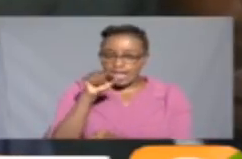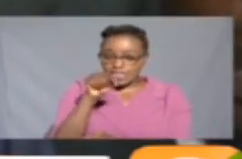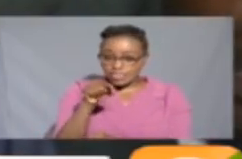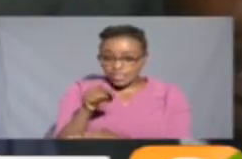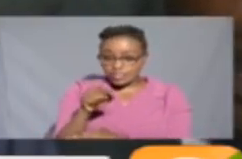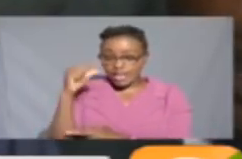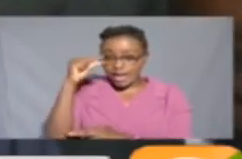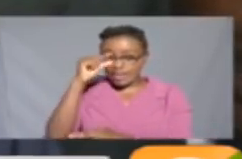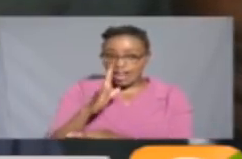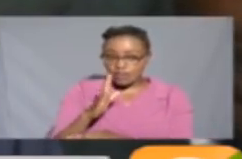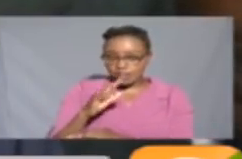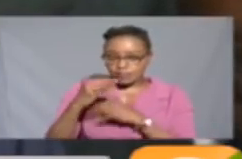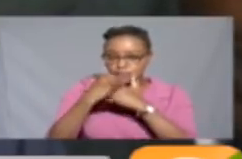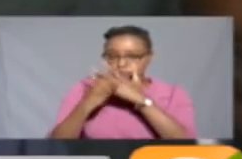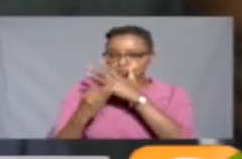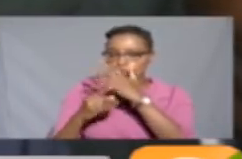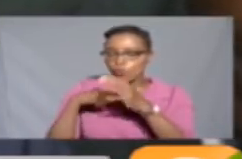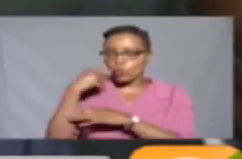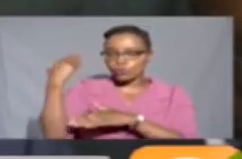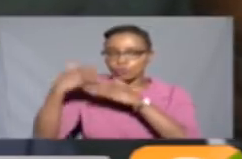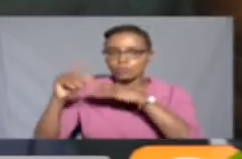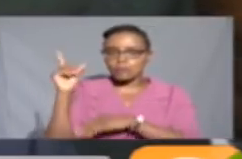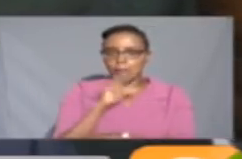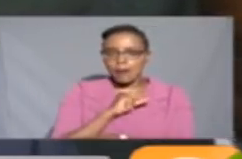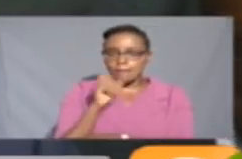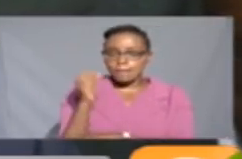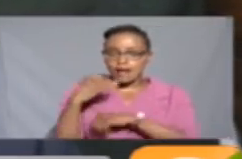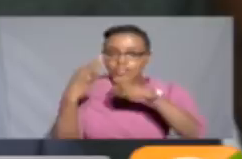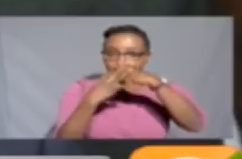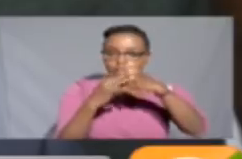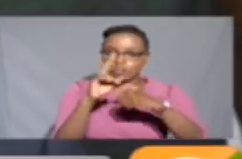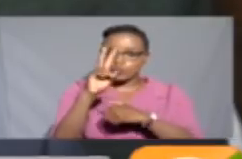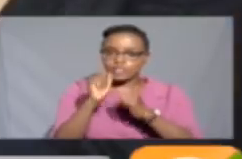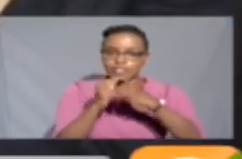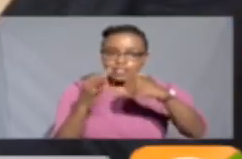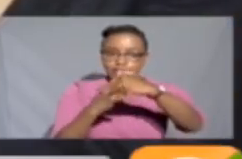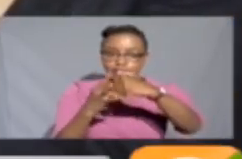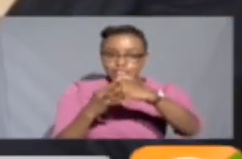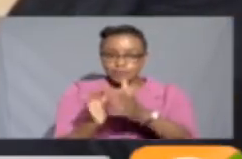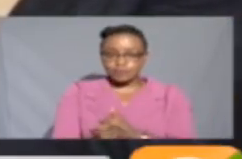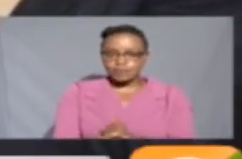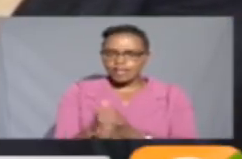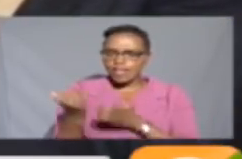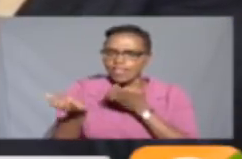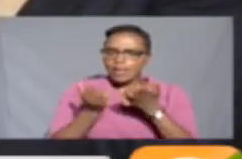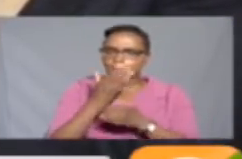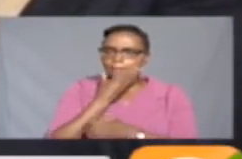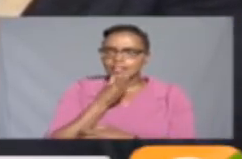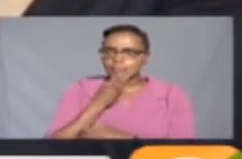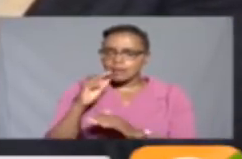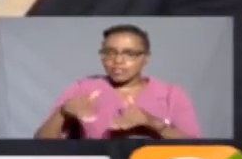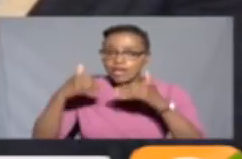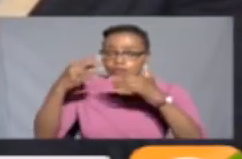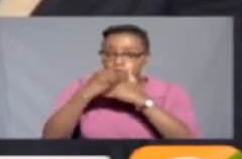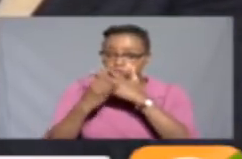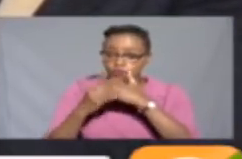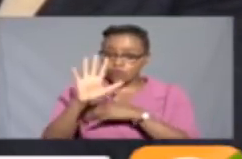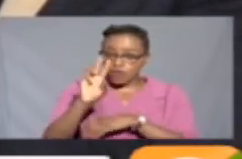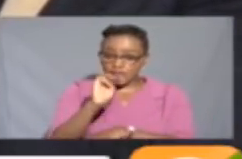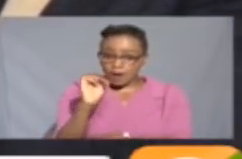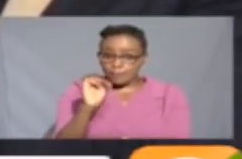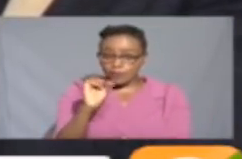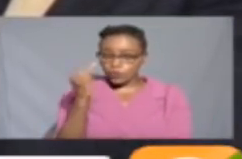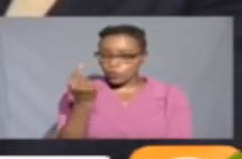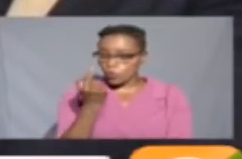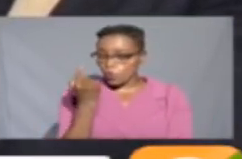Nairobi Governor Mike Sonko had stopped in August 2018. The businessman had offered Sonko 5 million